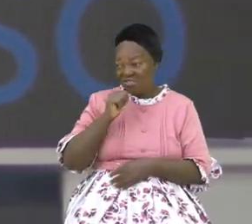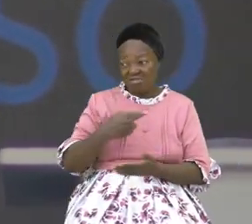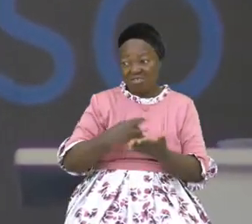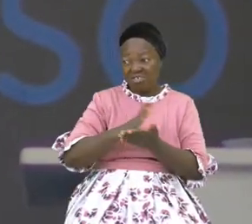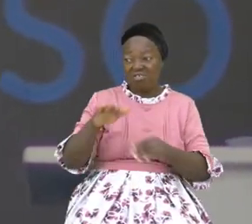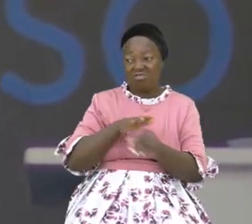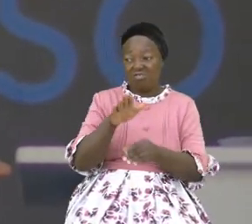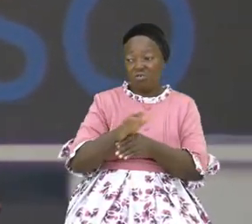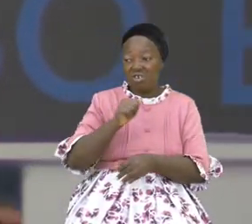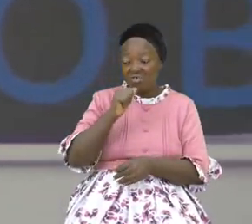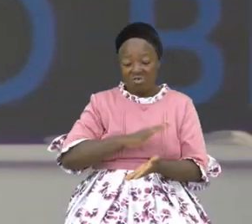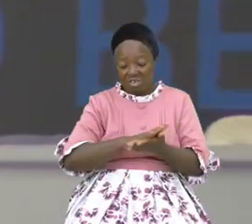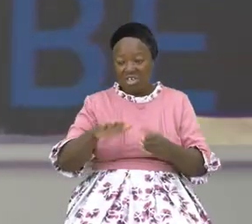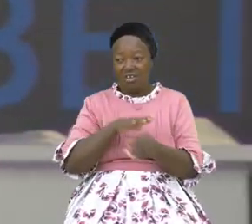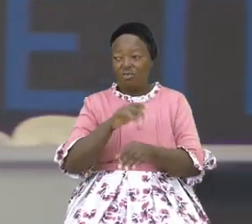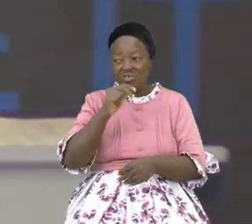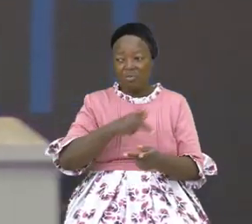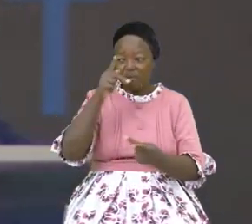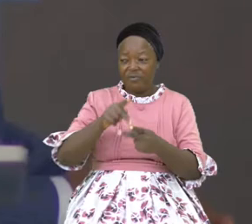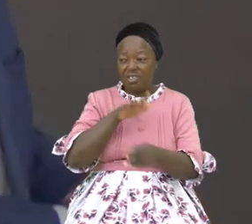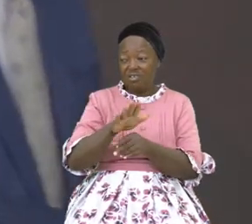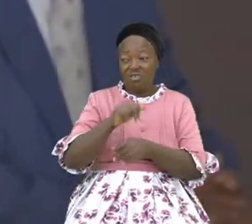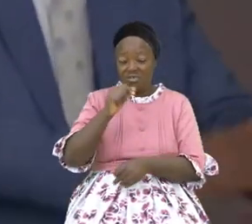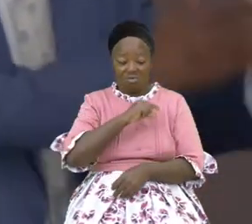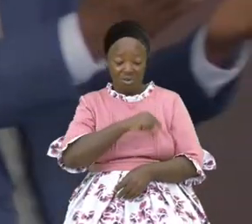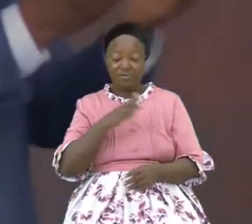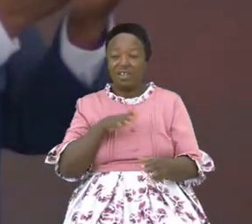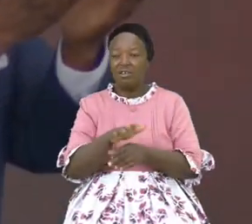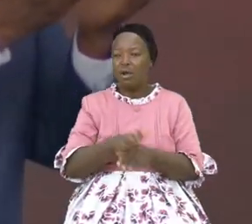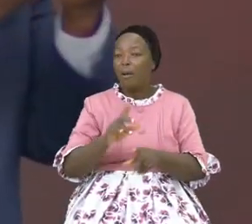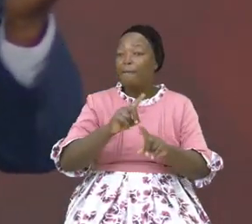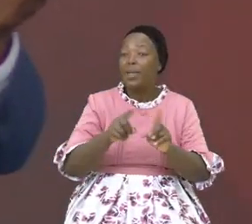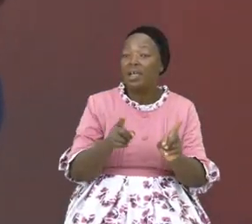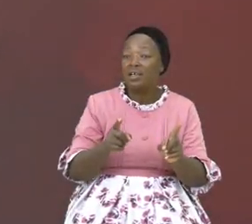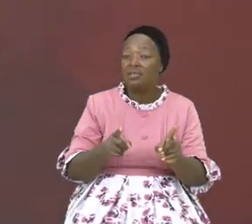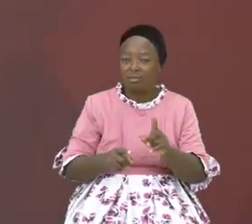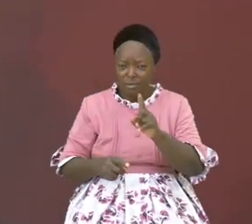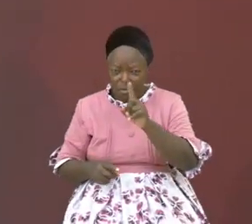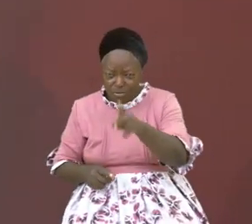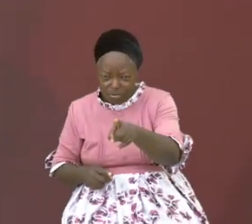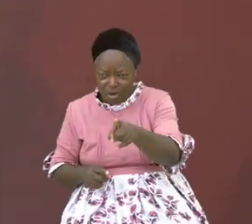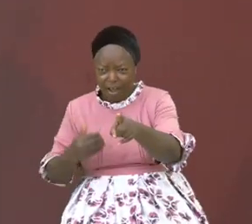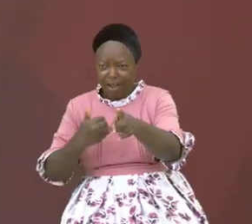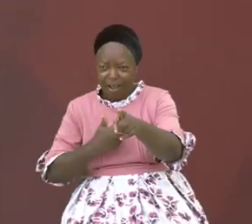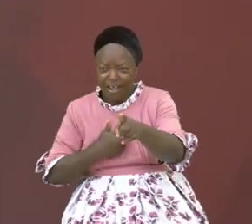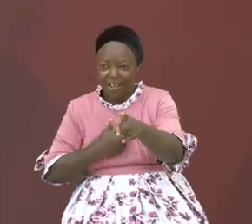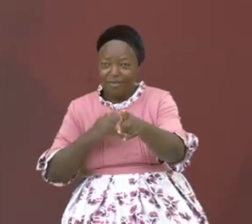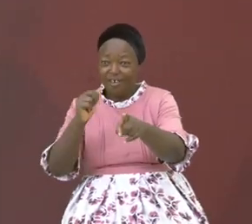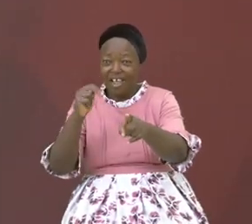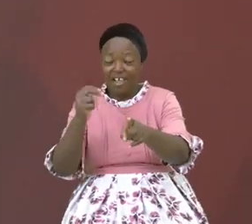are not pure enough, you are not perfect enough, you are not qualified enough, but you have